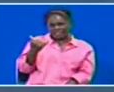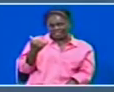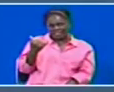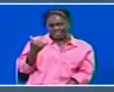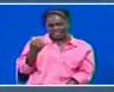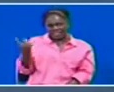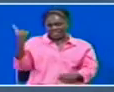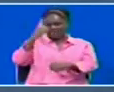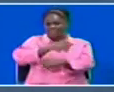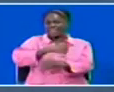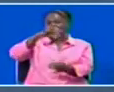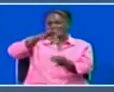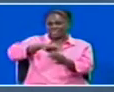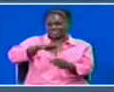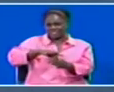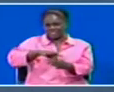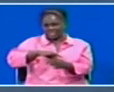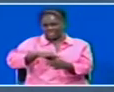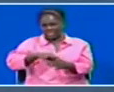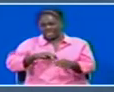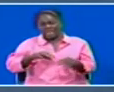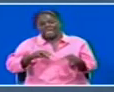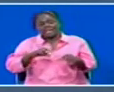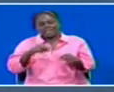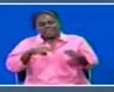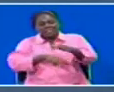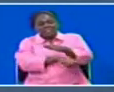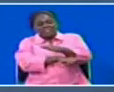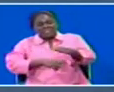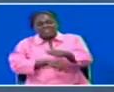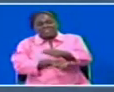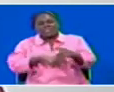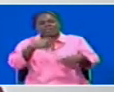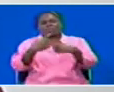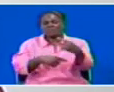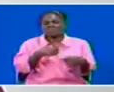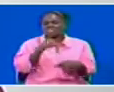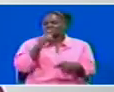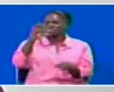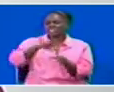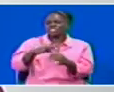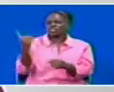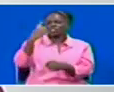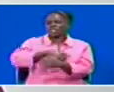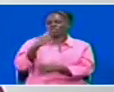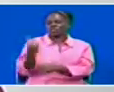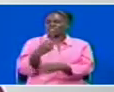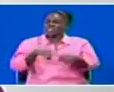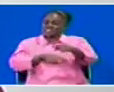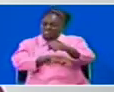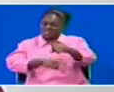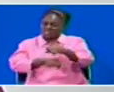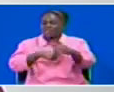the day of the election. But why should it rig for anybody? Rigging is a process. And let me tell you again, Yvonne,